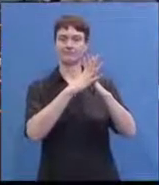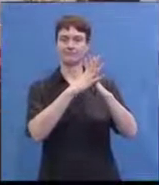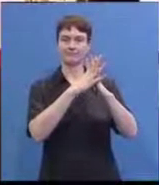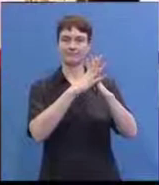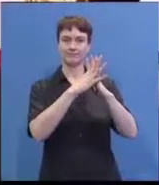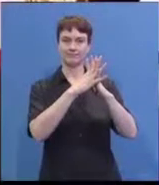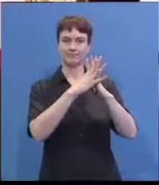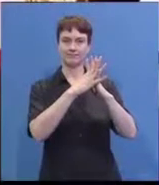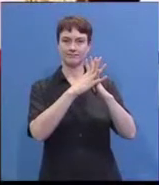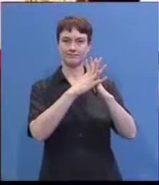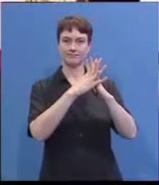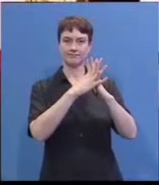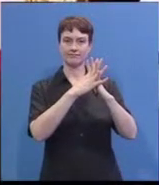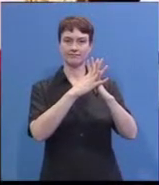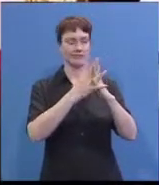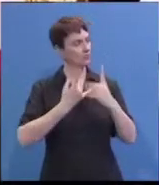one.